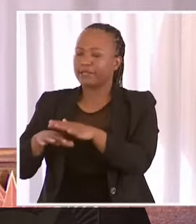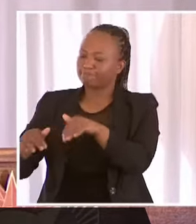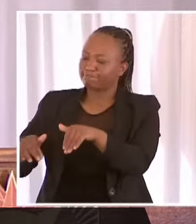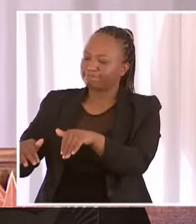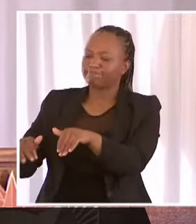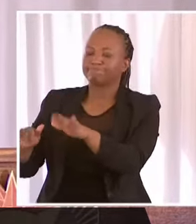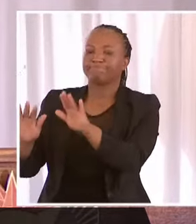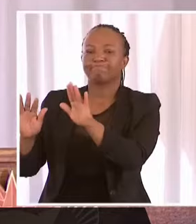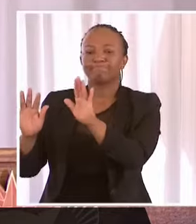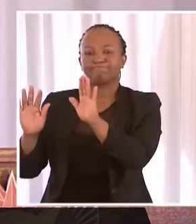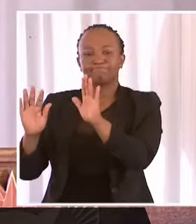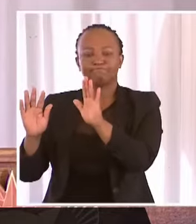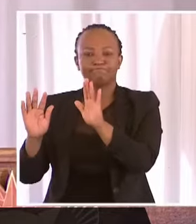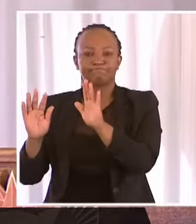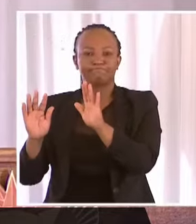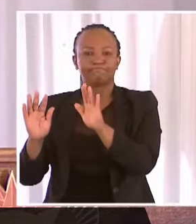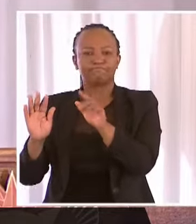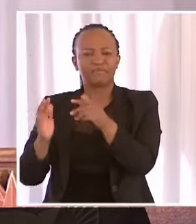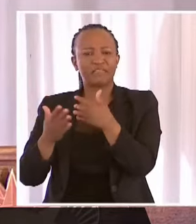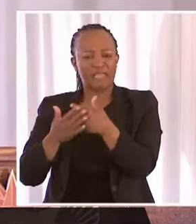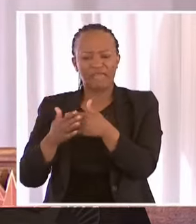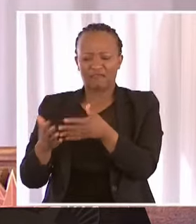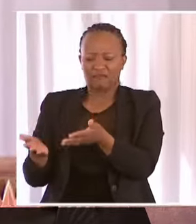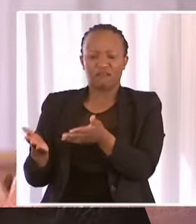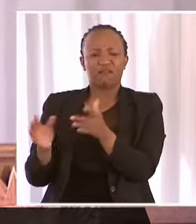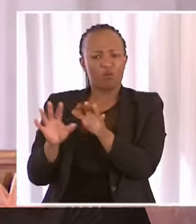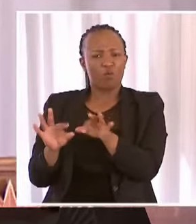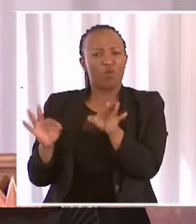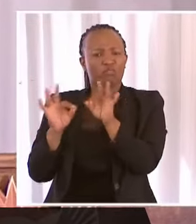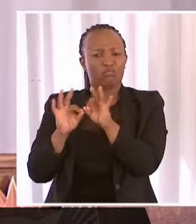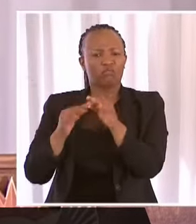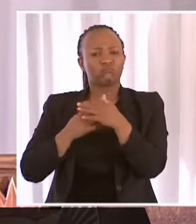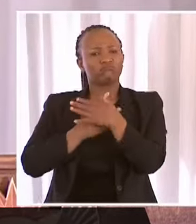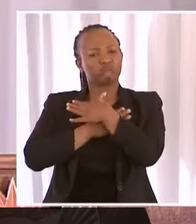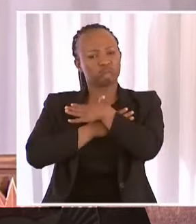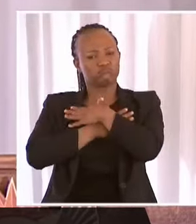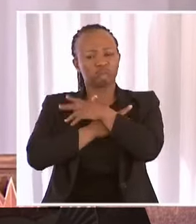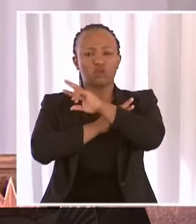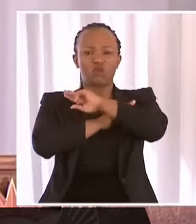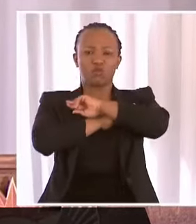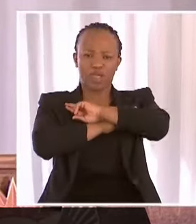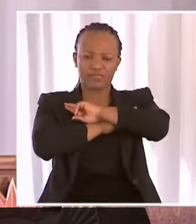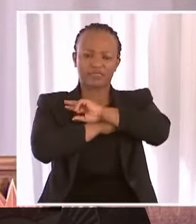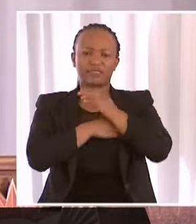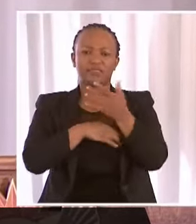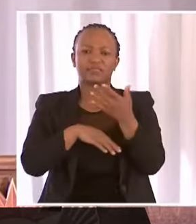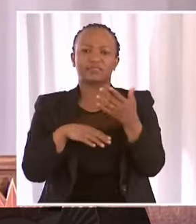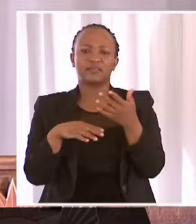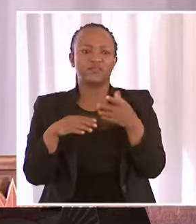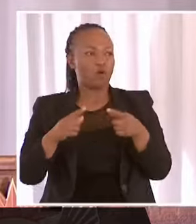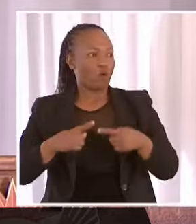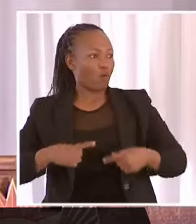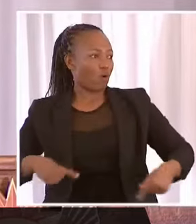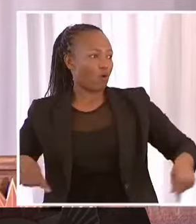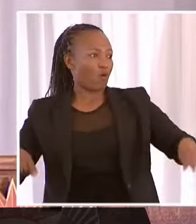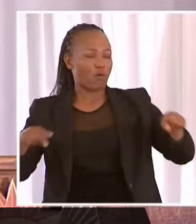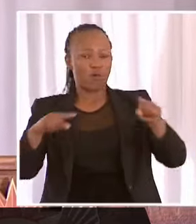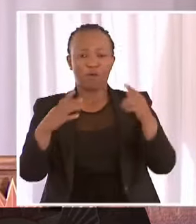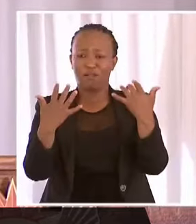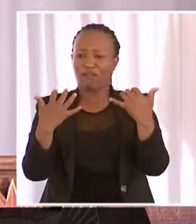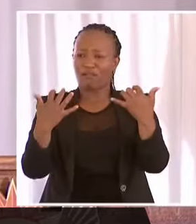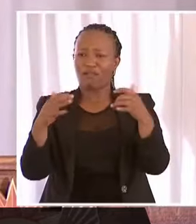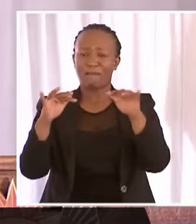to take his well-deserved rest amongst the galaxy of our heroes